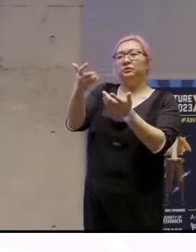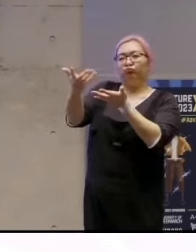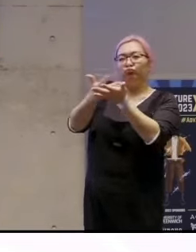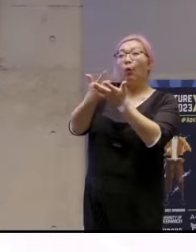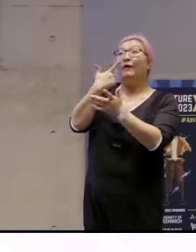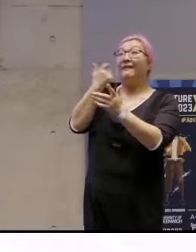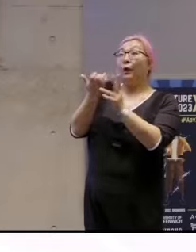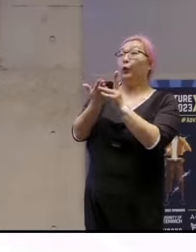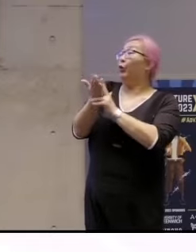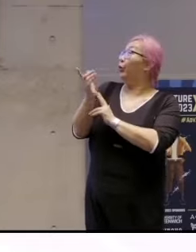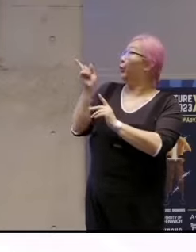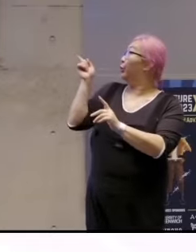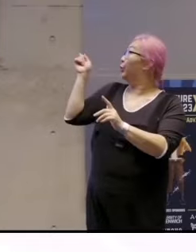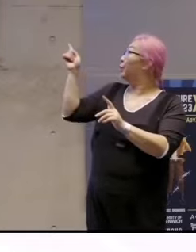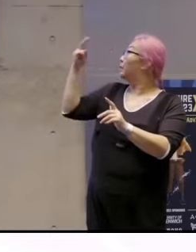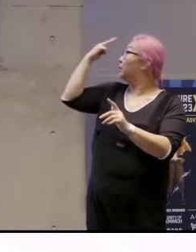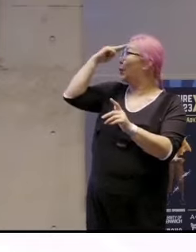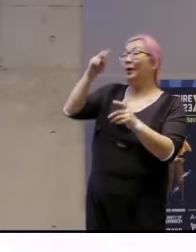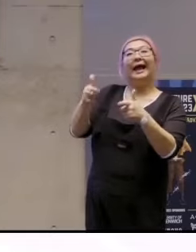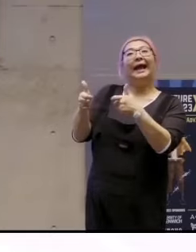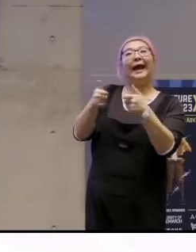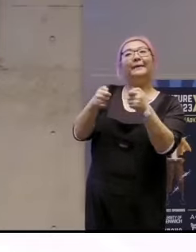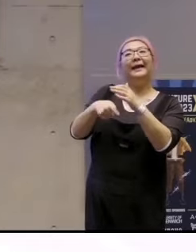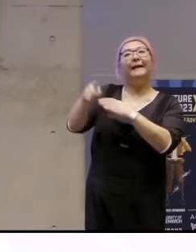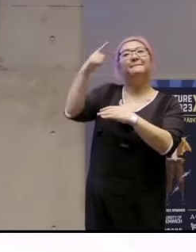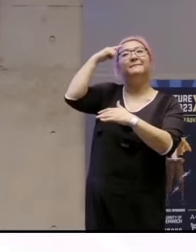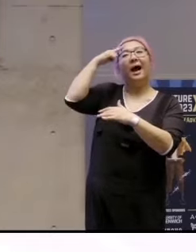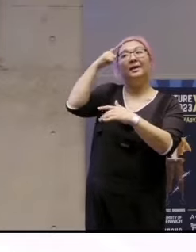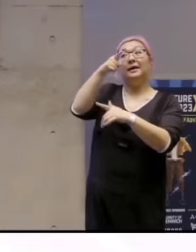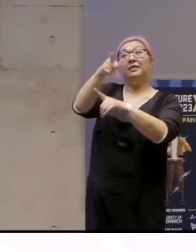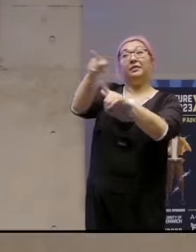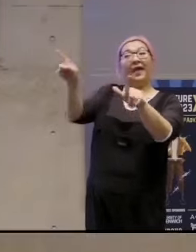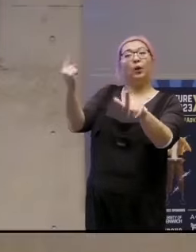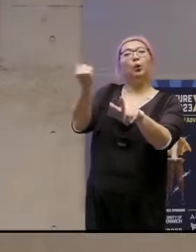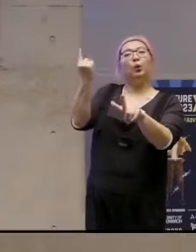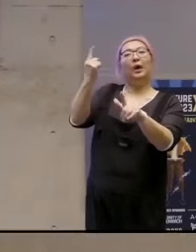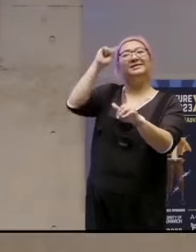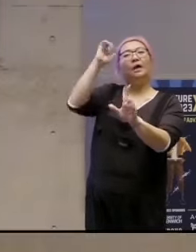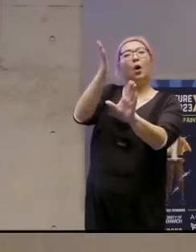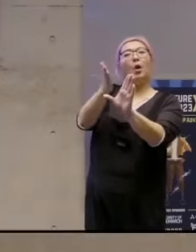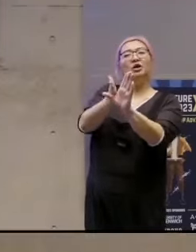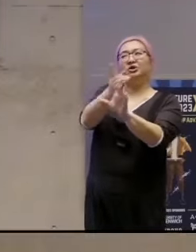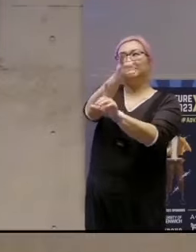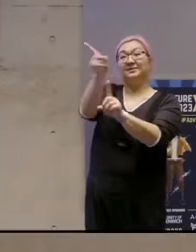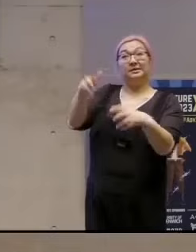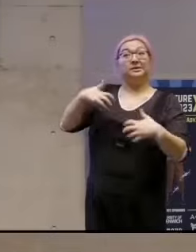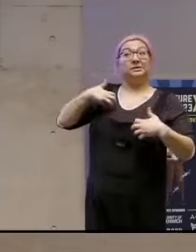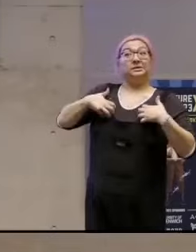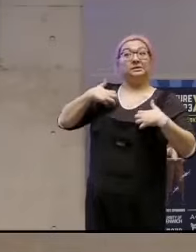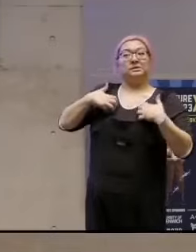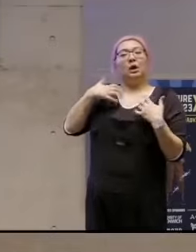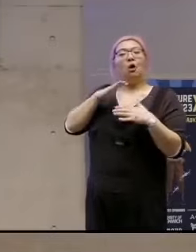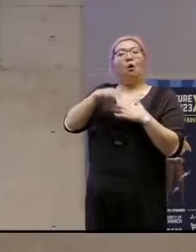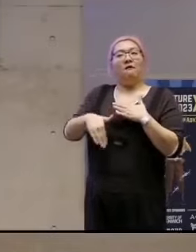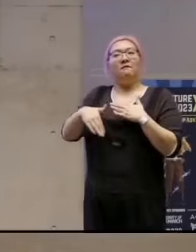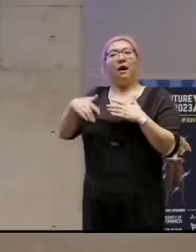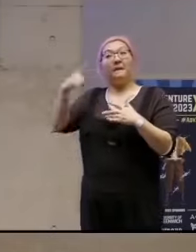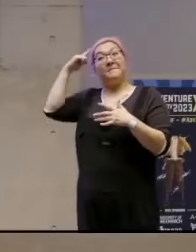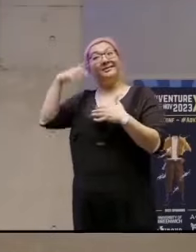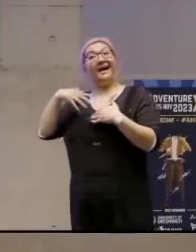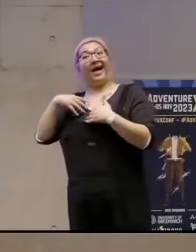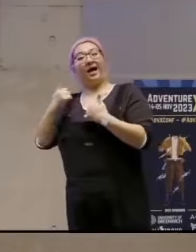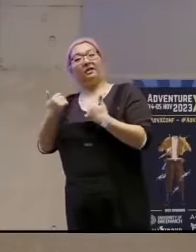group of psychologists who are interested in and research the intersection of mental health